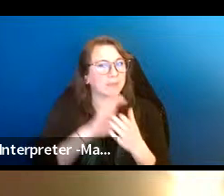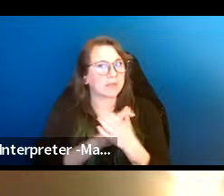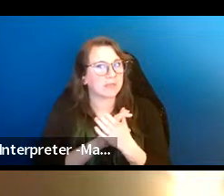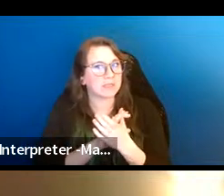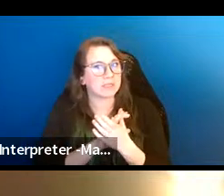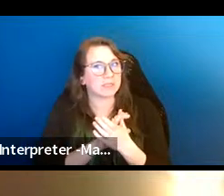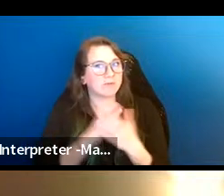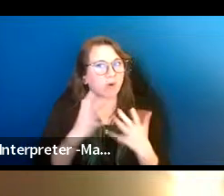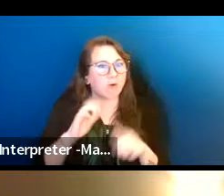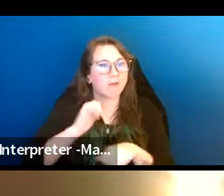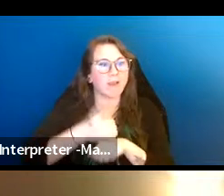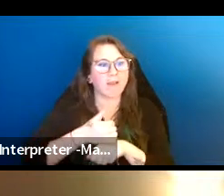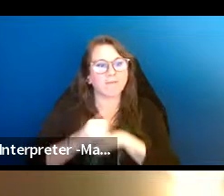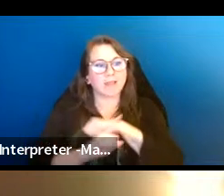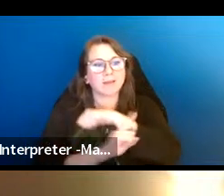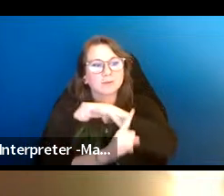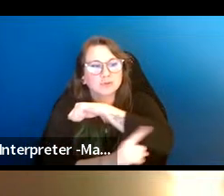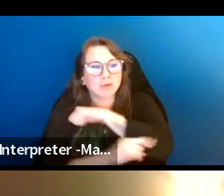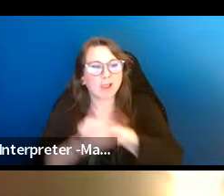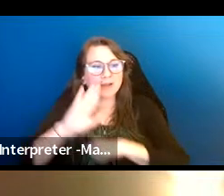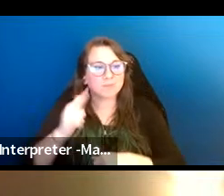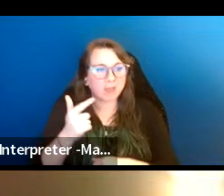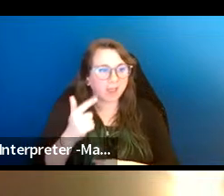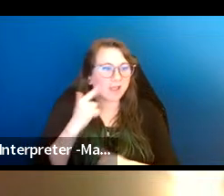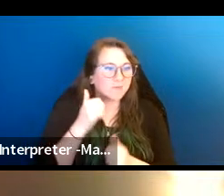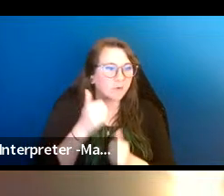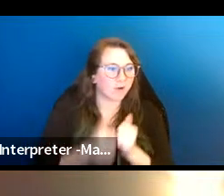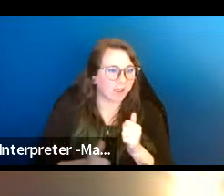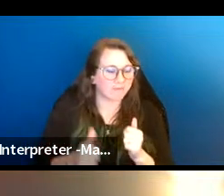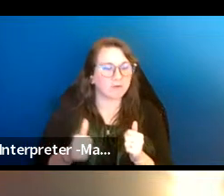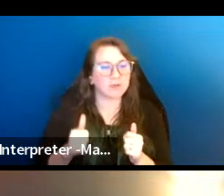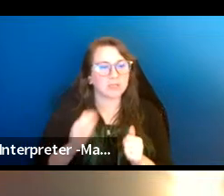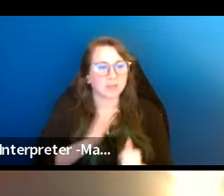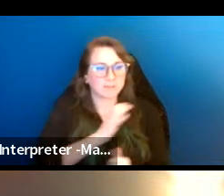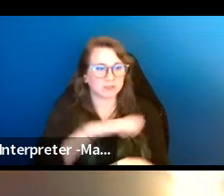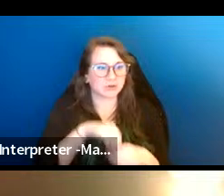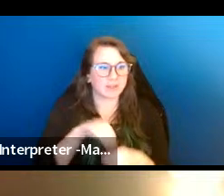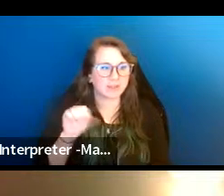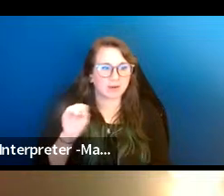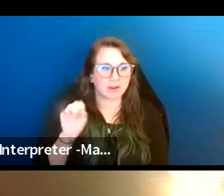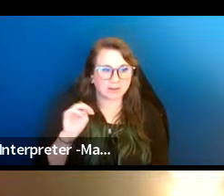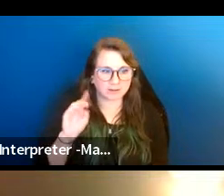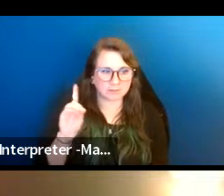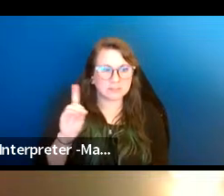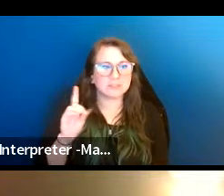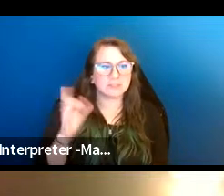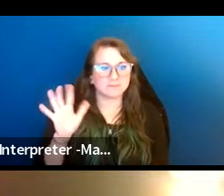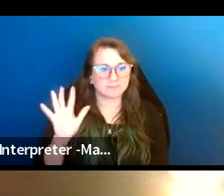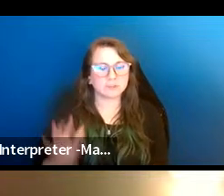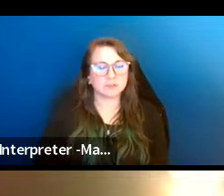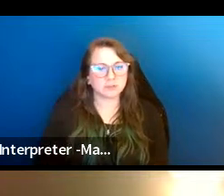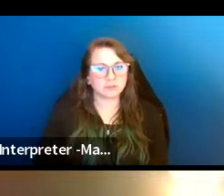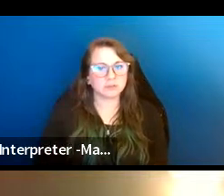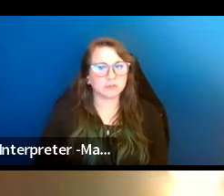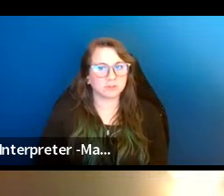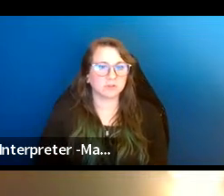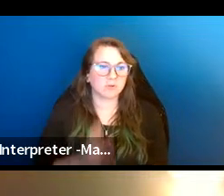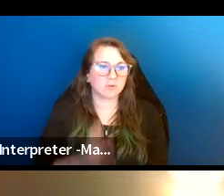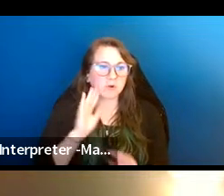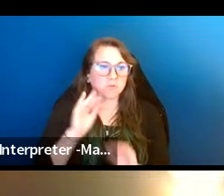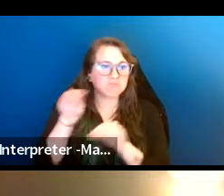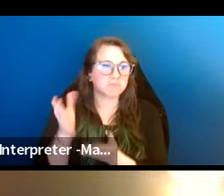placed items like trash bags, a certain amount of trash bags for every single commissioner in their single member district. So we'll put that in the